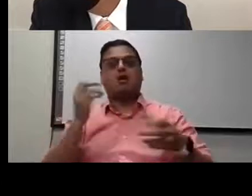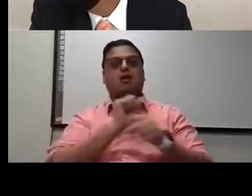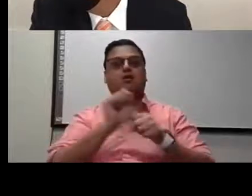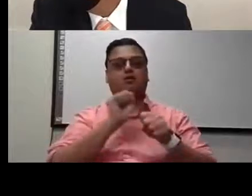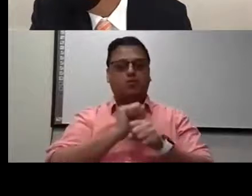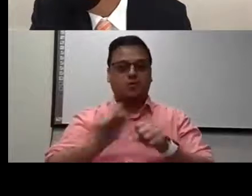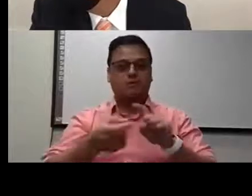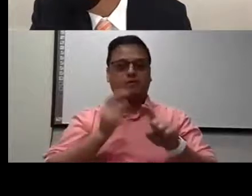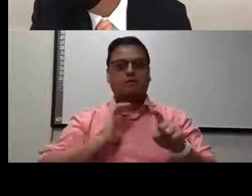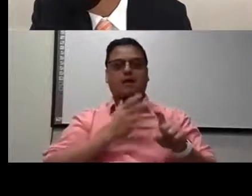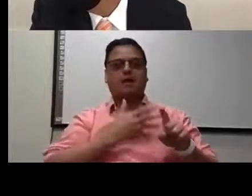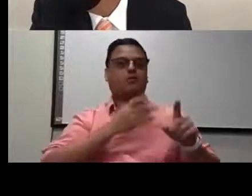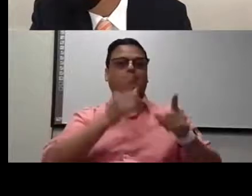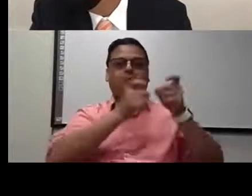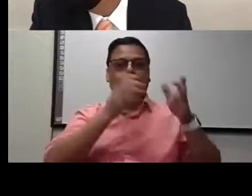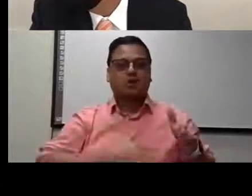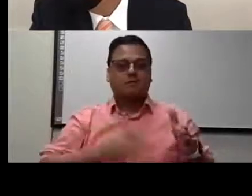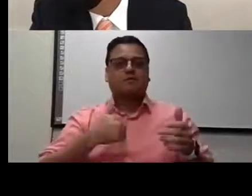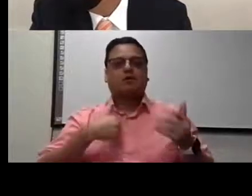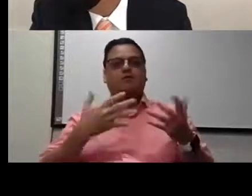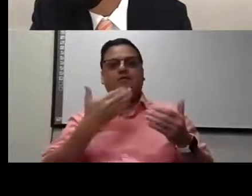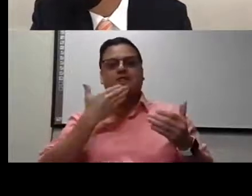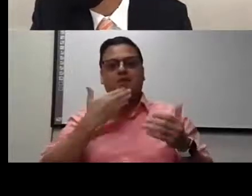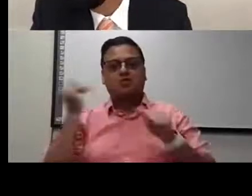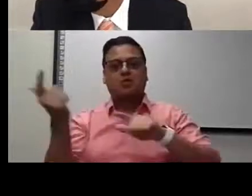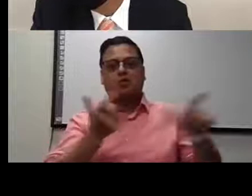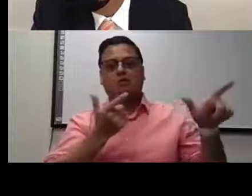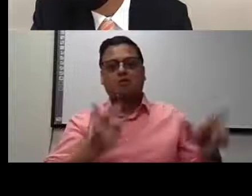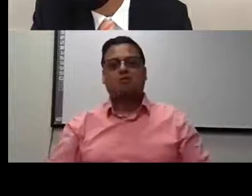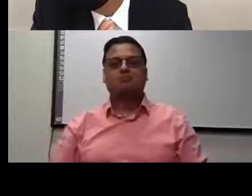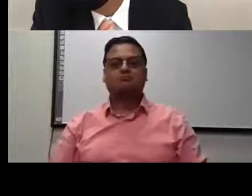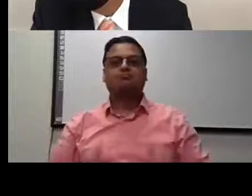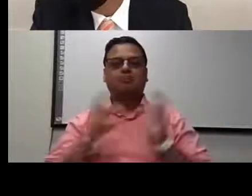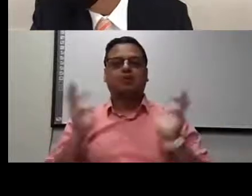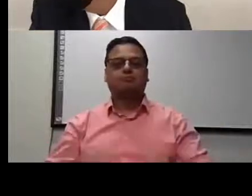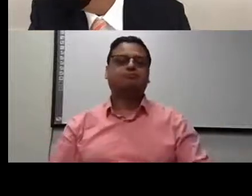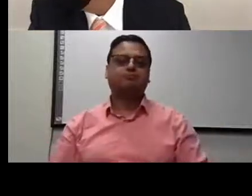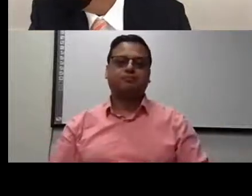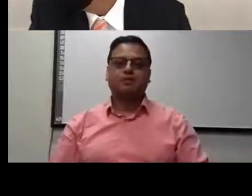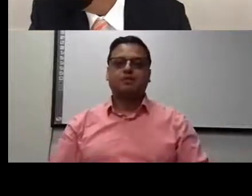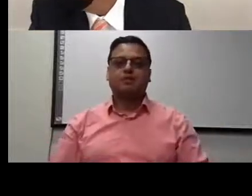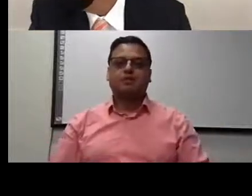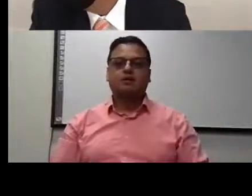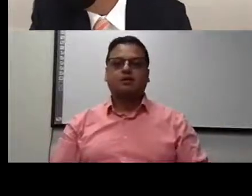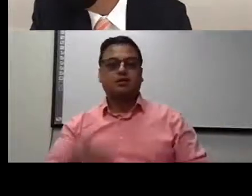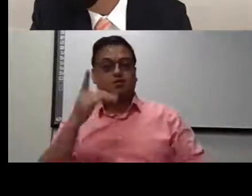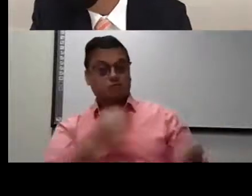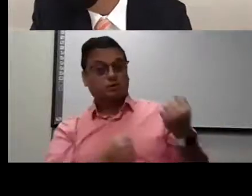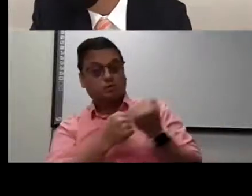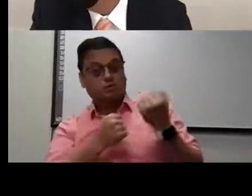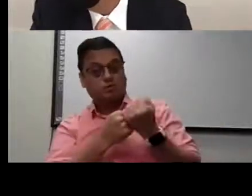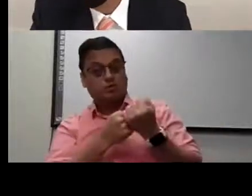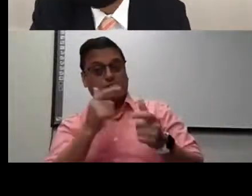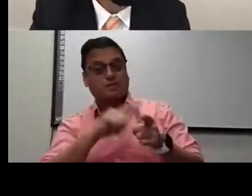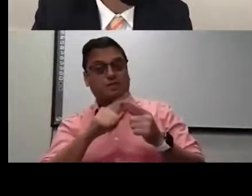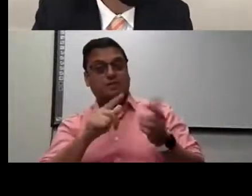our administrators. So we want to thank you all so much. Do you want to include a motion there and we'll continue the